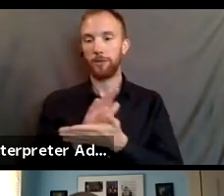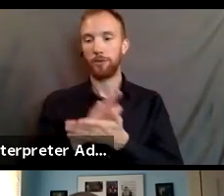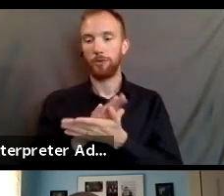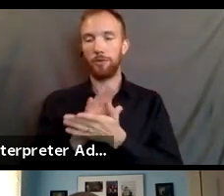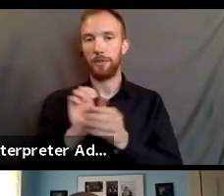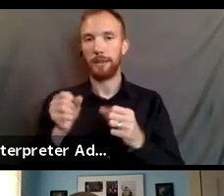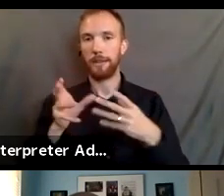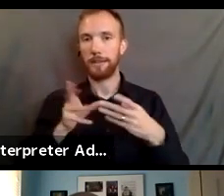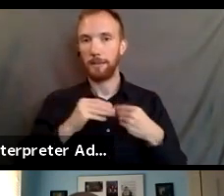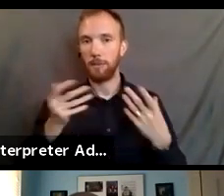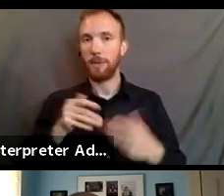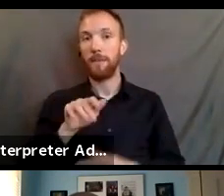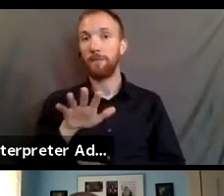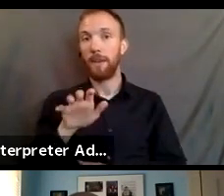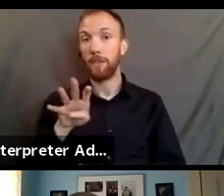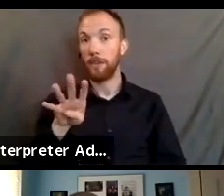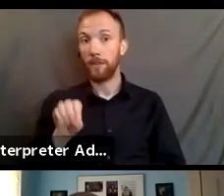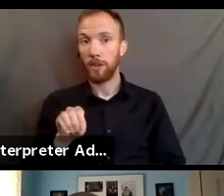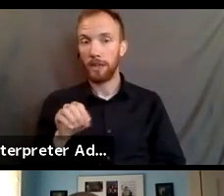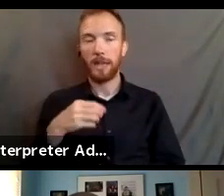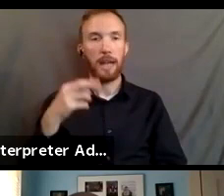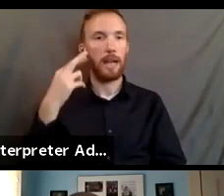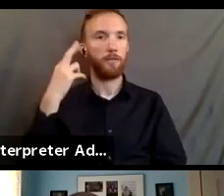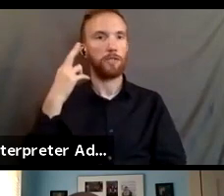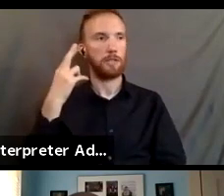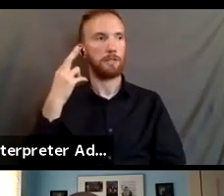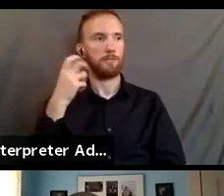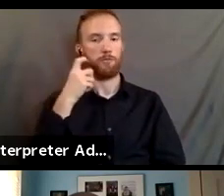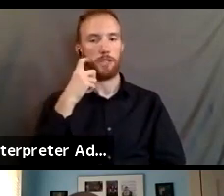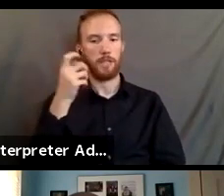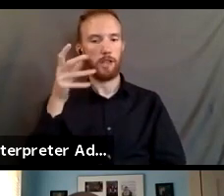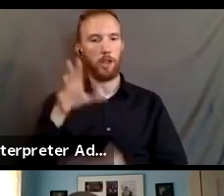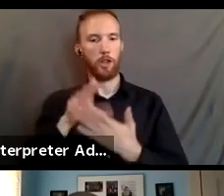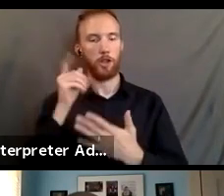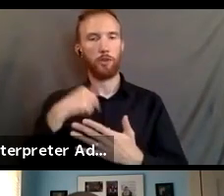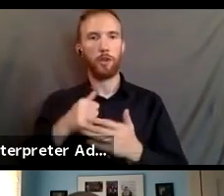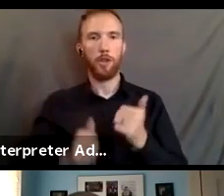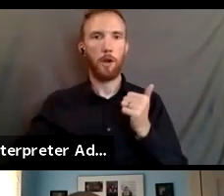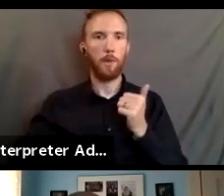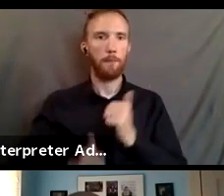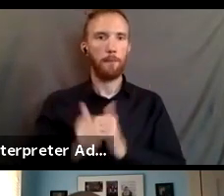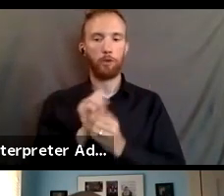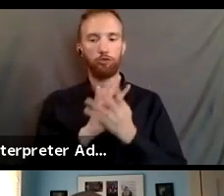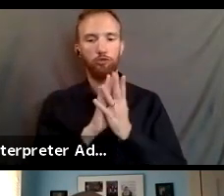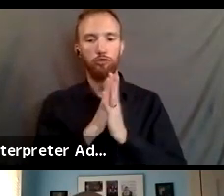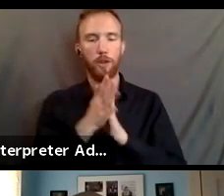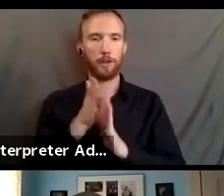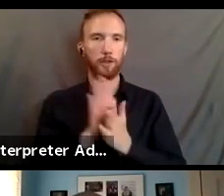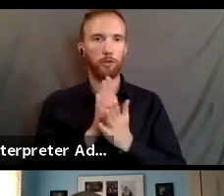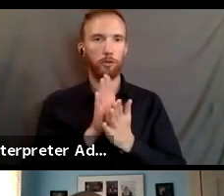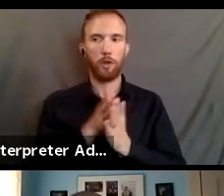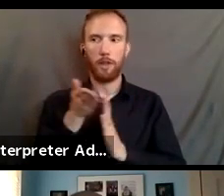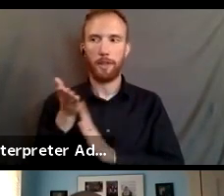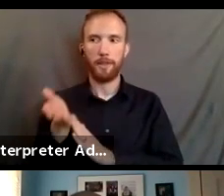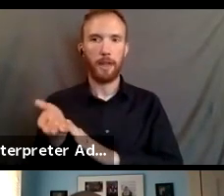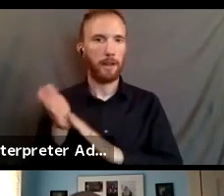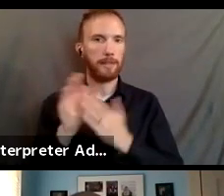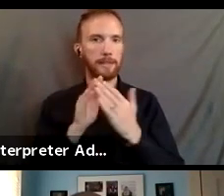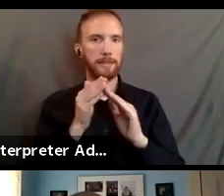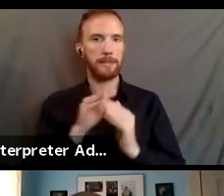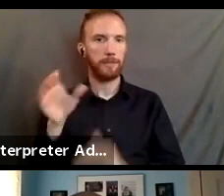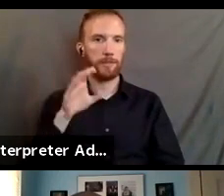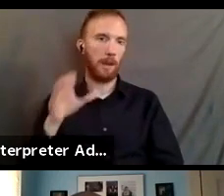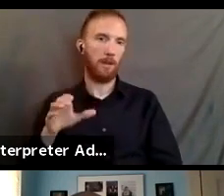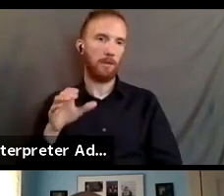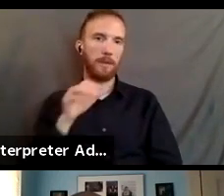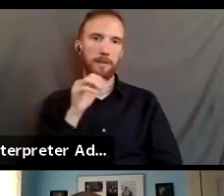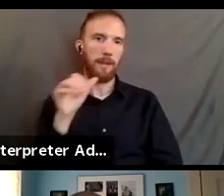just recently learned we are the most overcrowded neighborhood school in the city of chicago and that's not a statistic to be proud